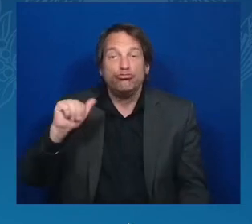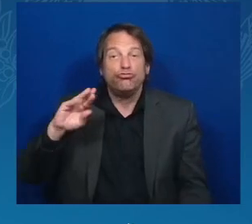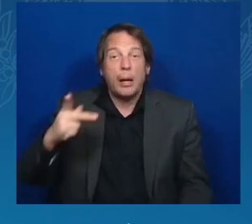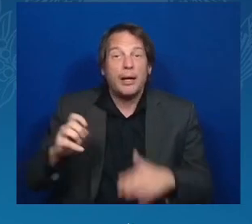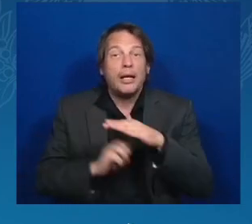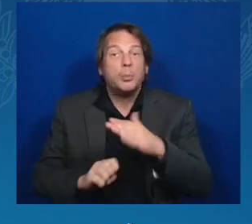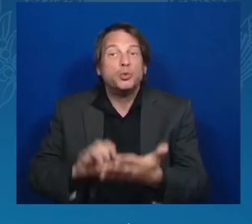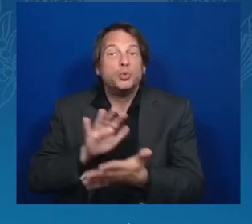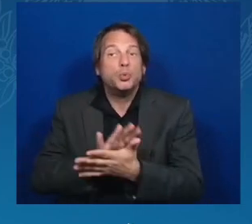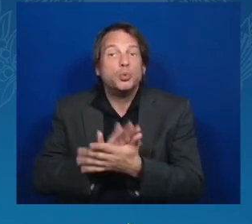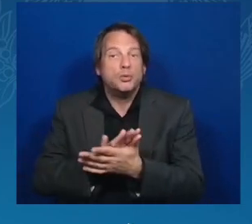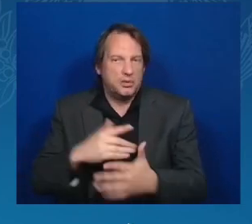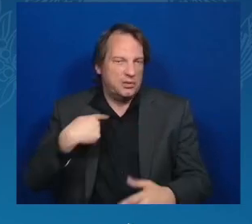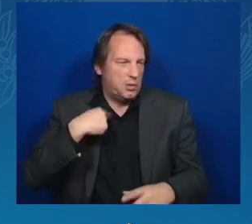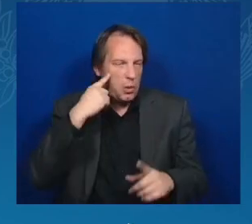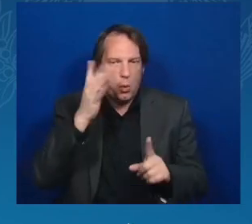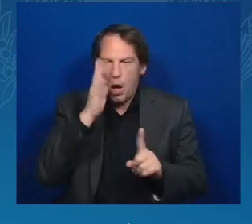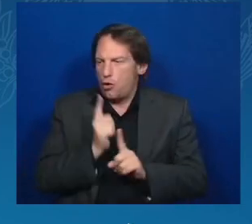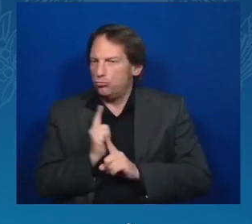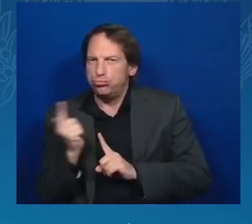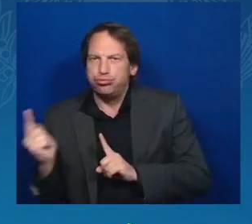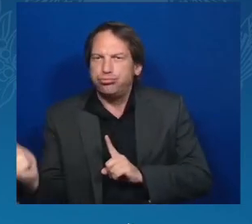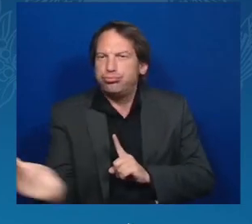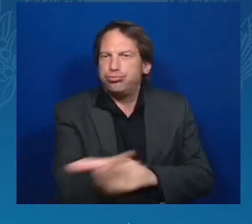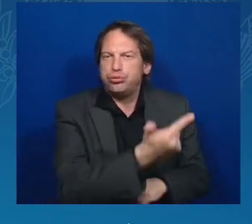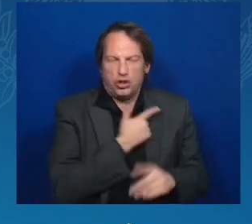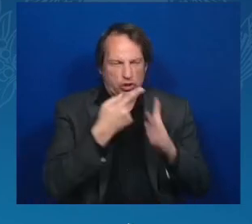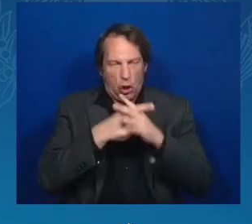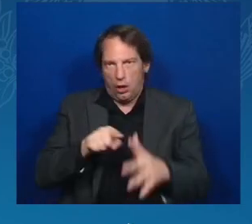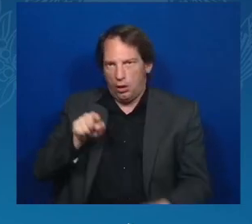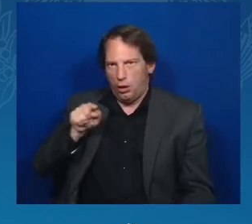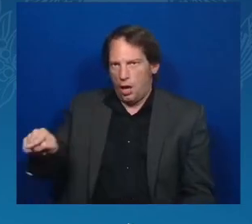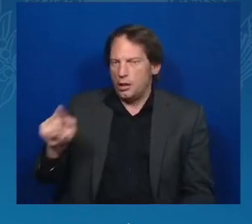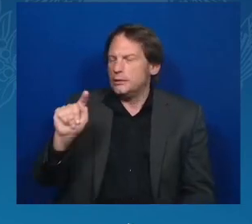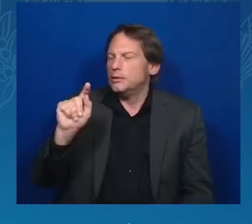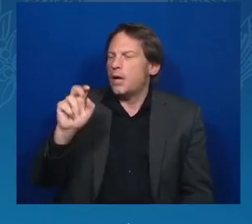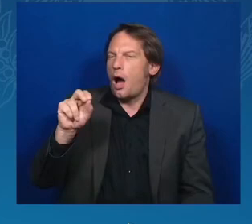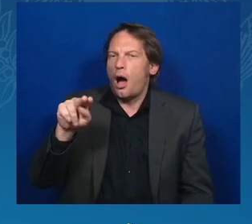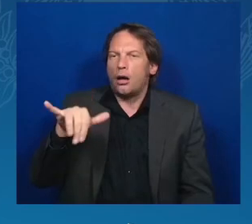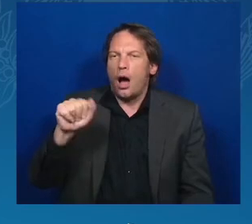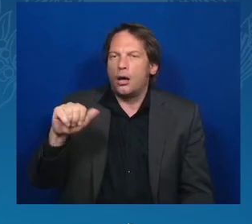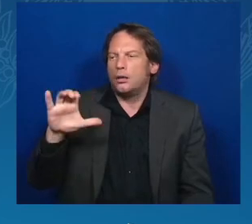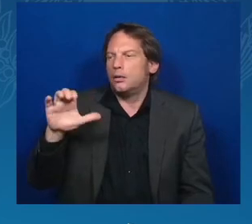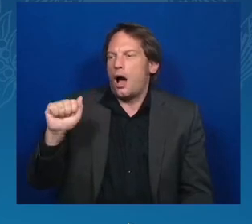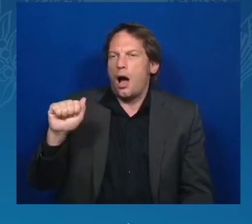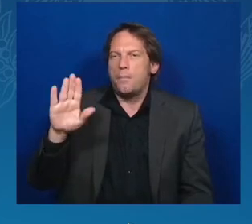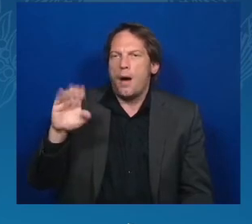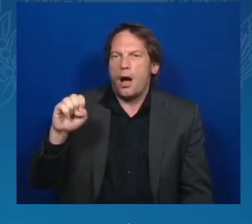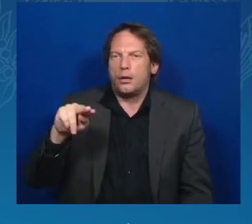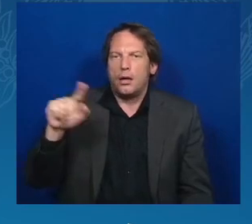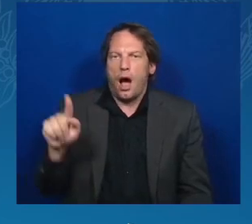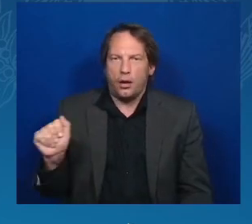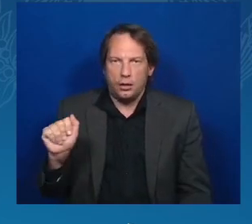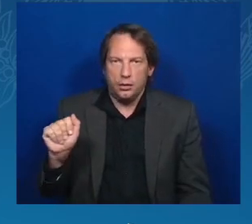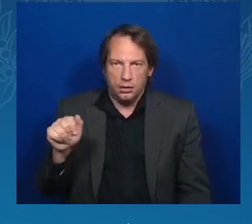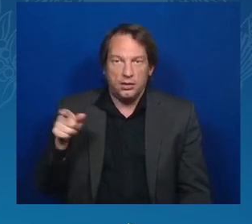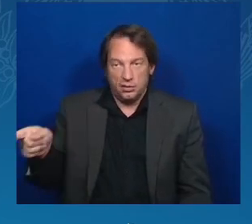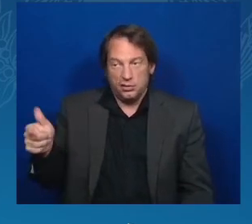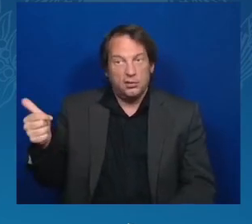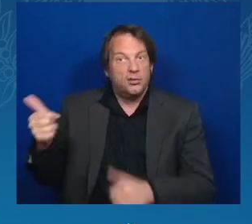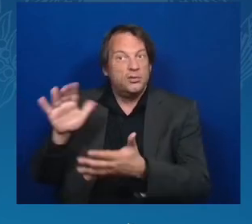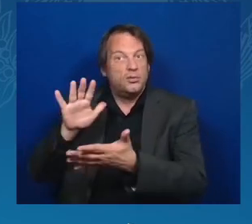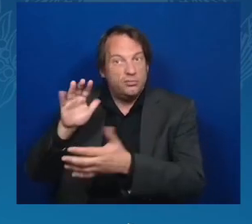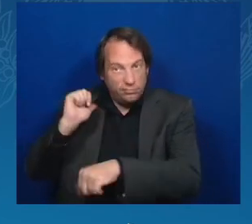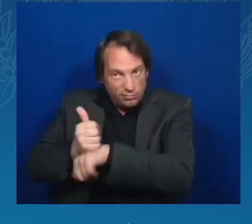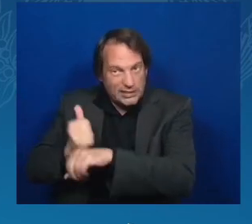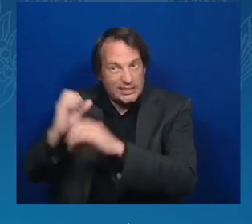Cabeza, who is the school-based teacher leader here at the William Cramp Elementary School, and you're going to talk to us a little bit about